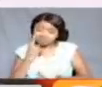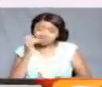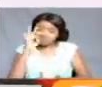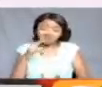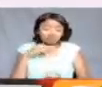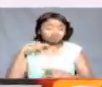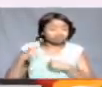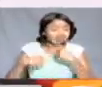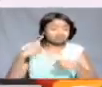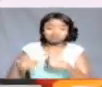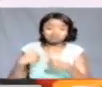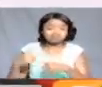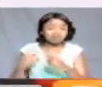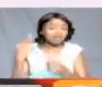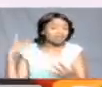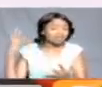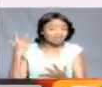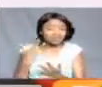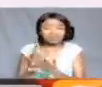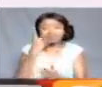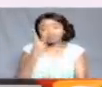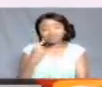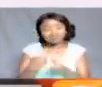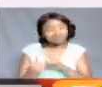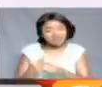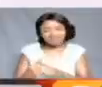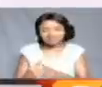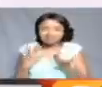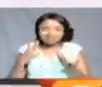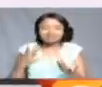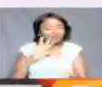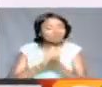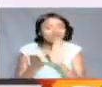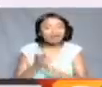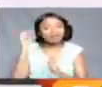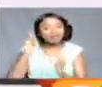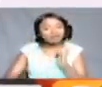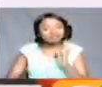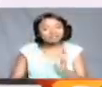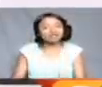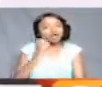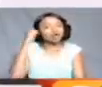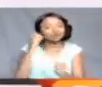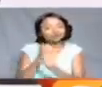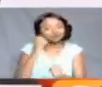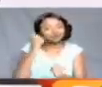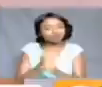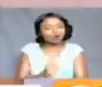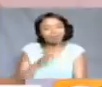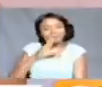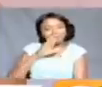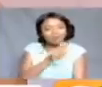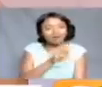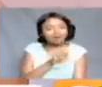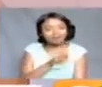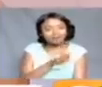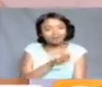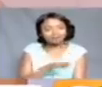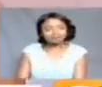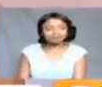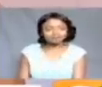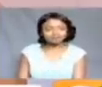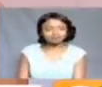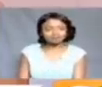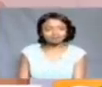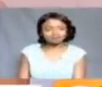know, if you do that continually, it's what you've been doing for about a year, 2 years, then it is your career. You now, are an influencer. Name me in two that space. People, mm-hmm. yeah.